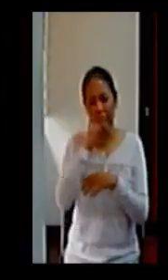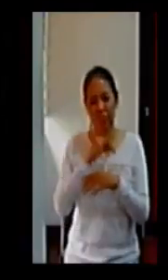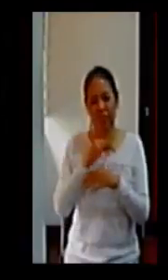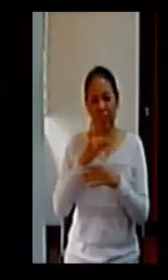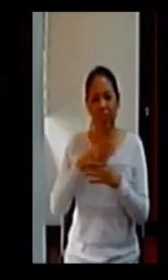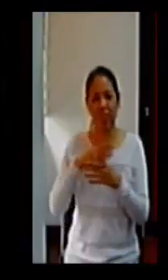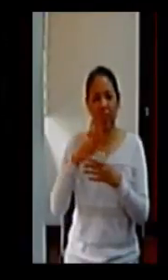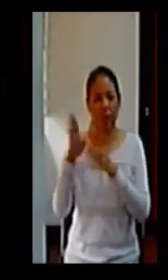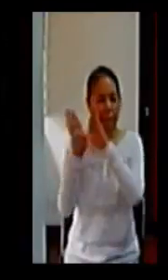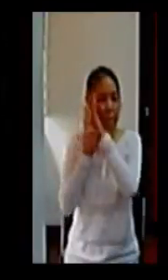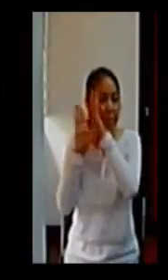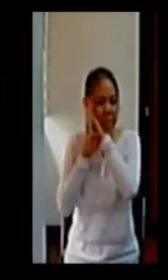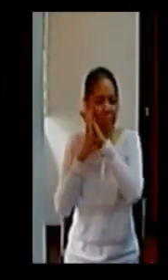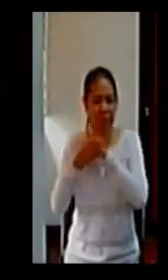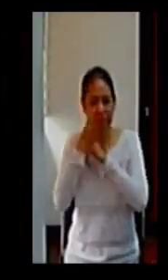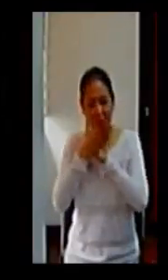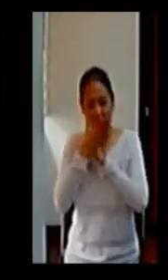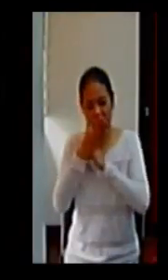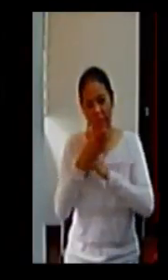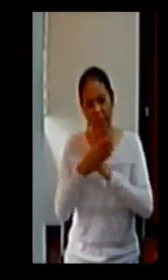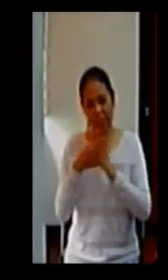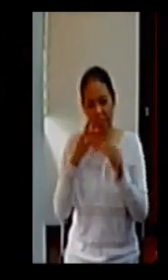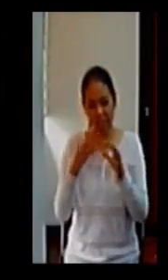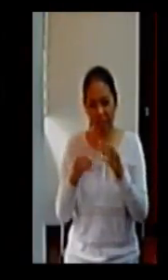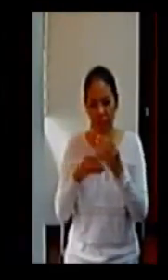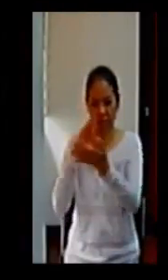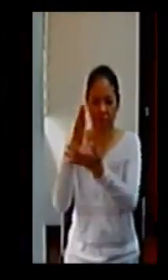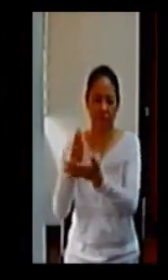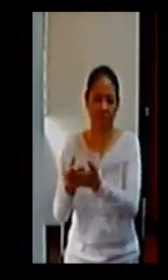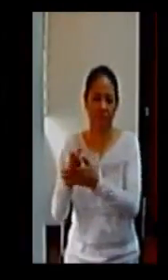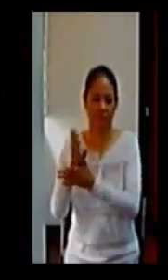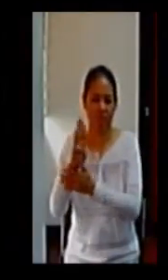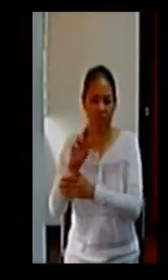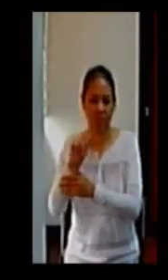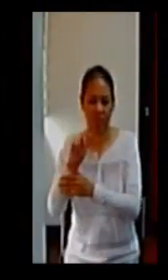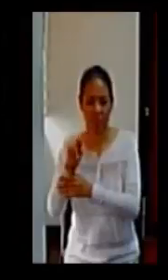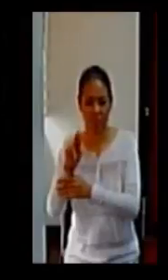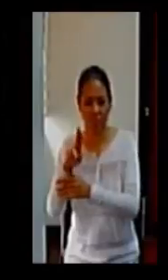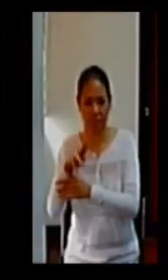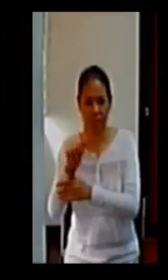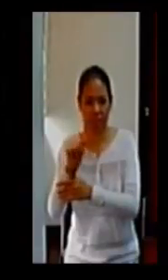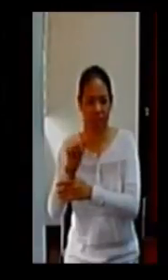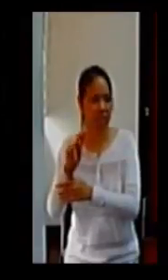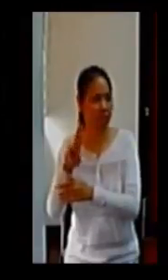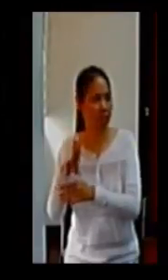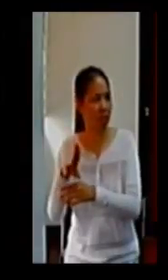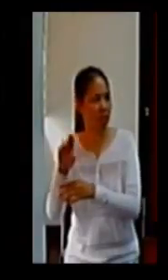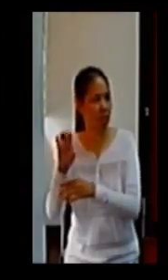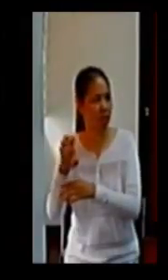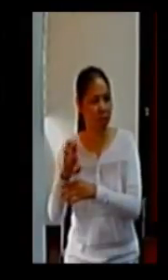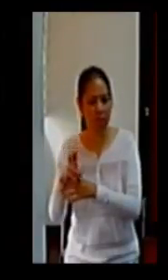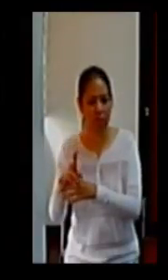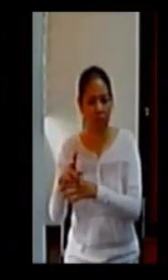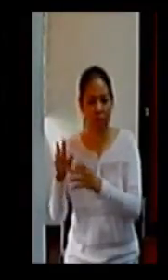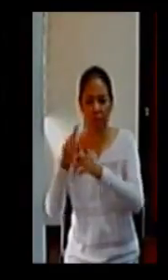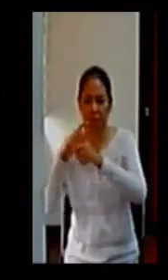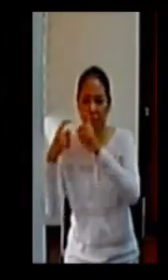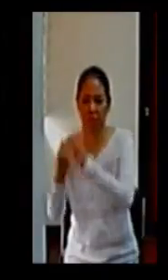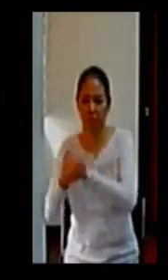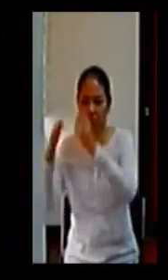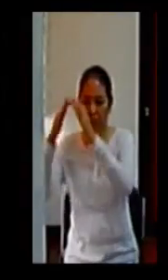Banawe alone and in some other heritage sites, kinoconvert nila yung bahay nila as homestays.